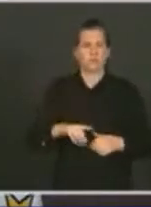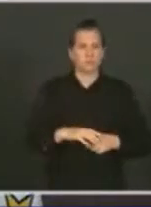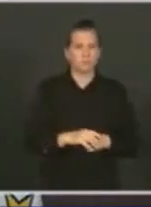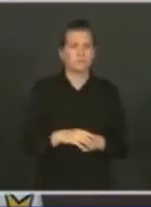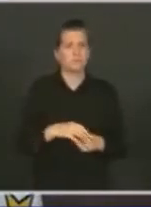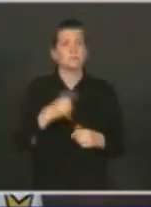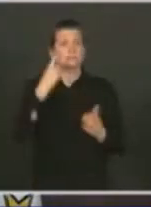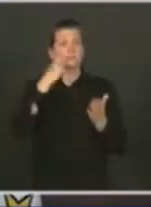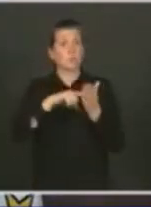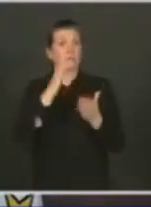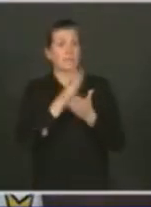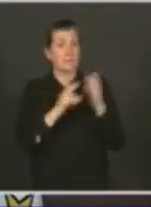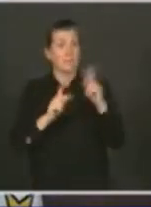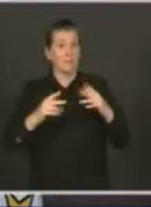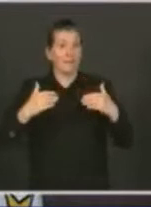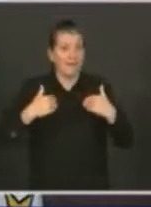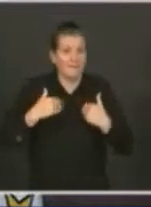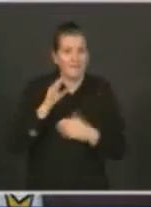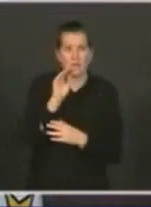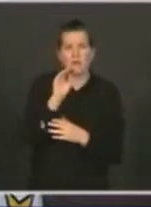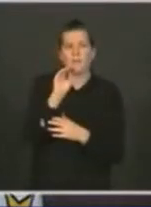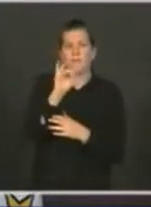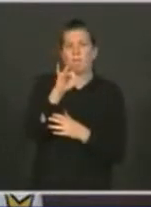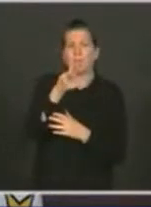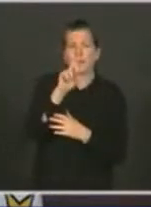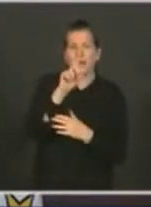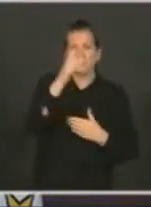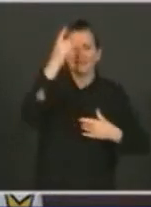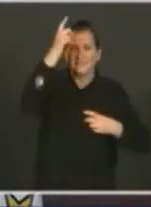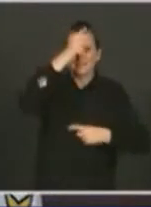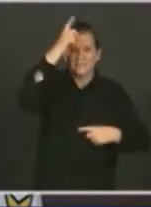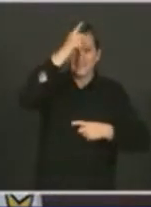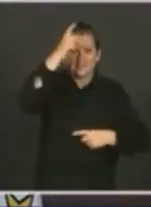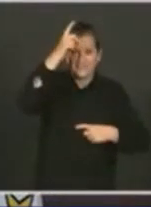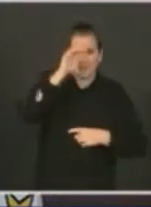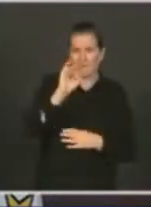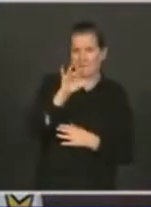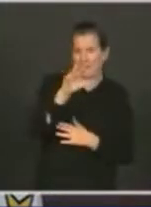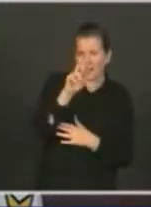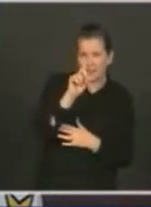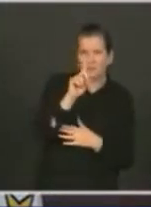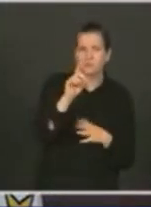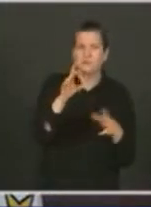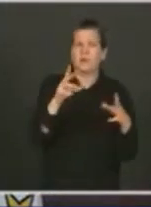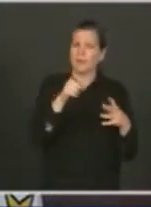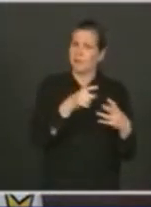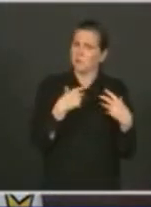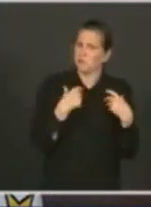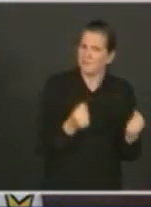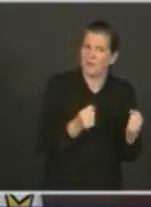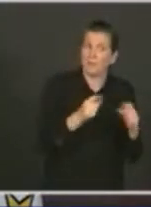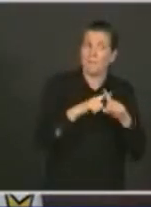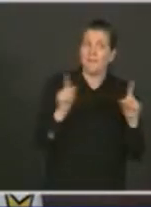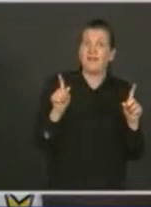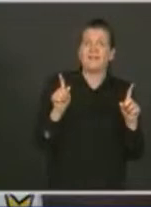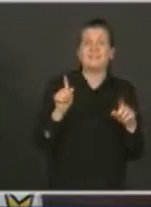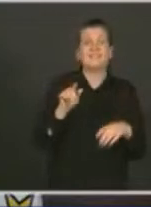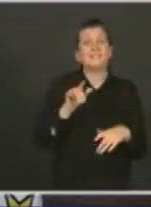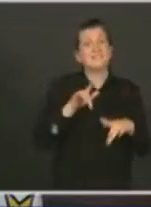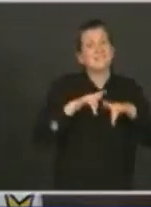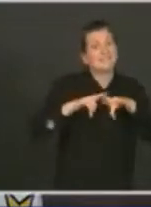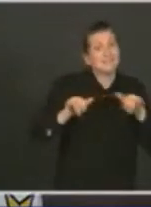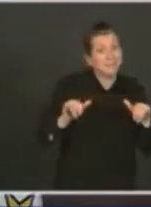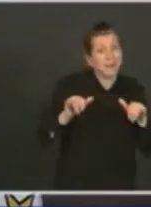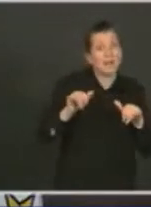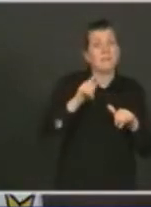mild disease and recover fairly quickly and make a full recovery within weeks to months, but there is a growing body of evidence around this post-viral syndrome, and we